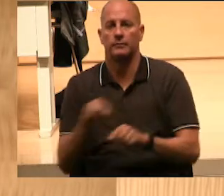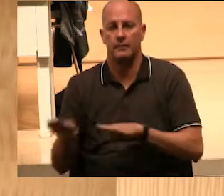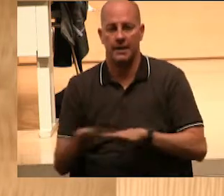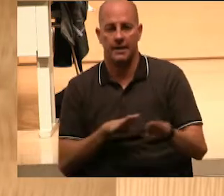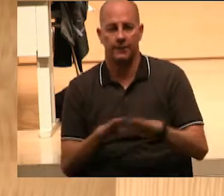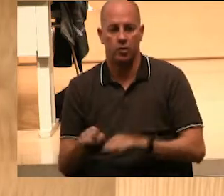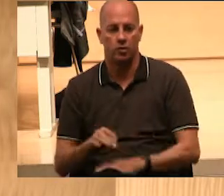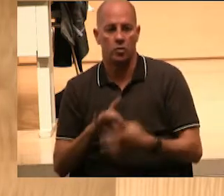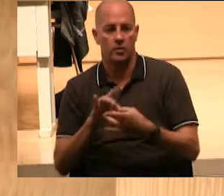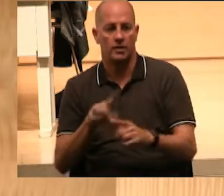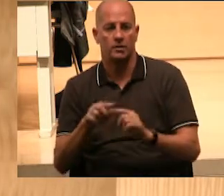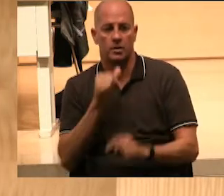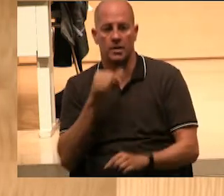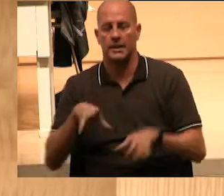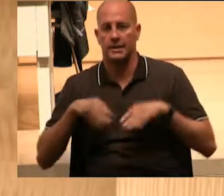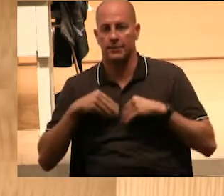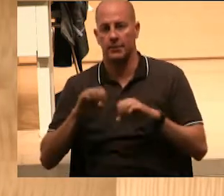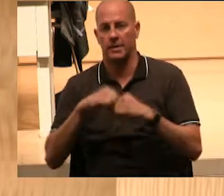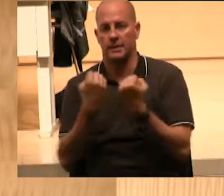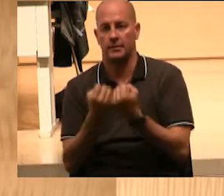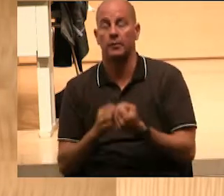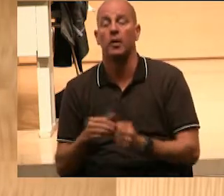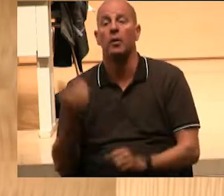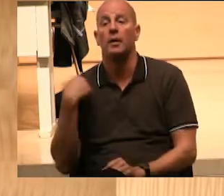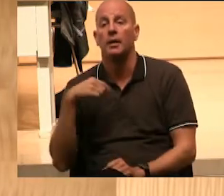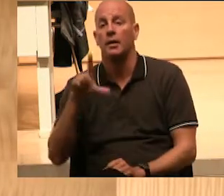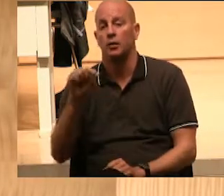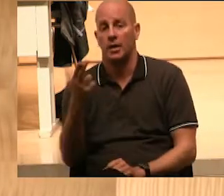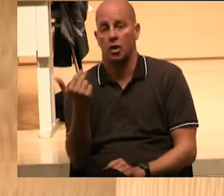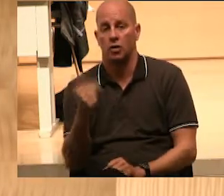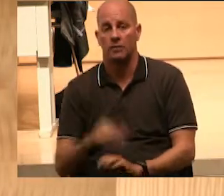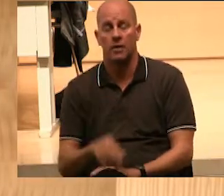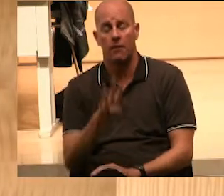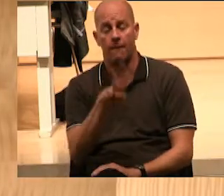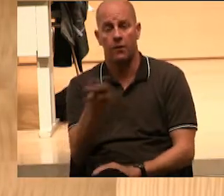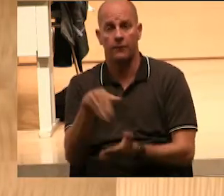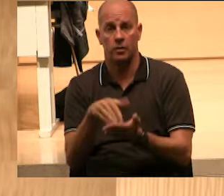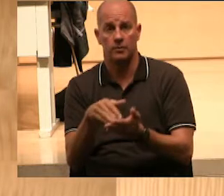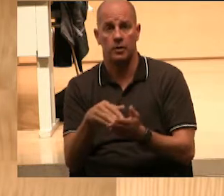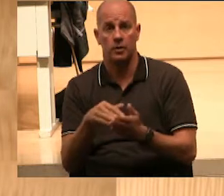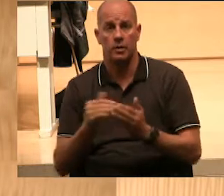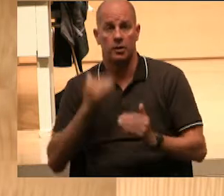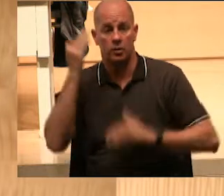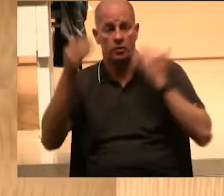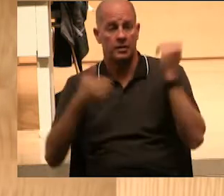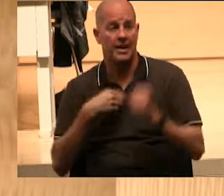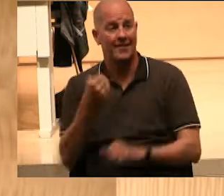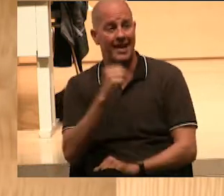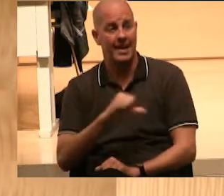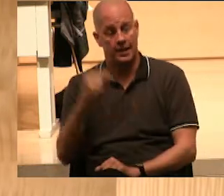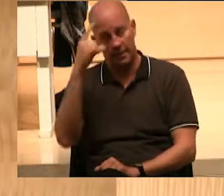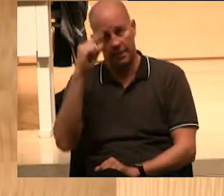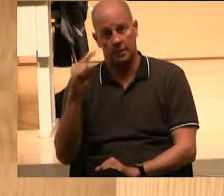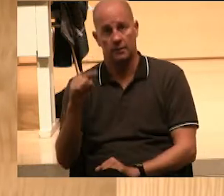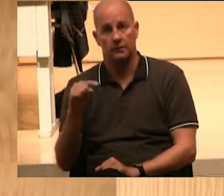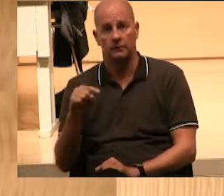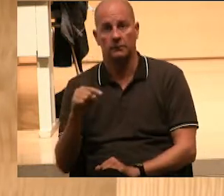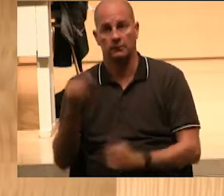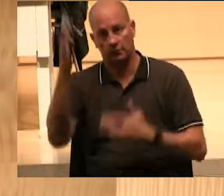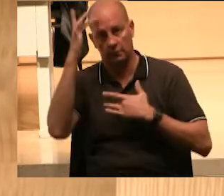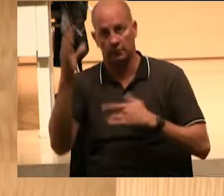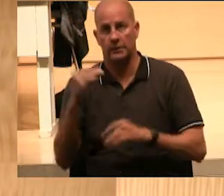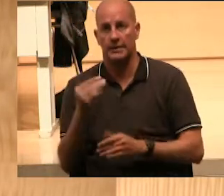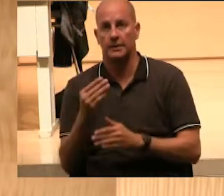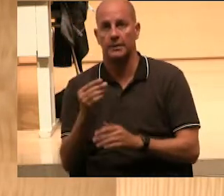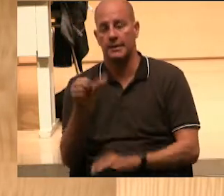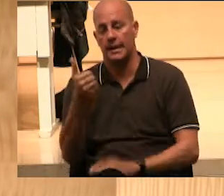So in the United States, in 2013, about 44 million adults had any mental illness, and 10 million had a serious mental